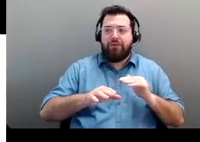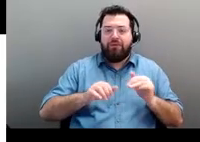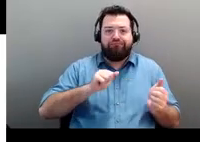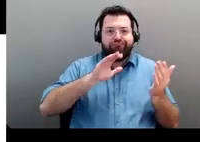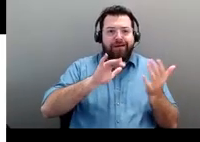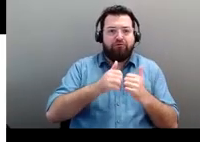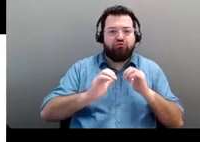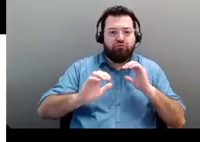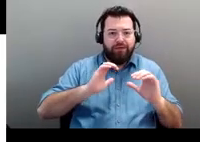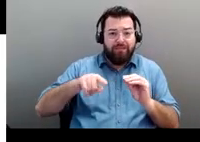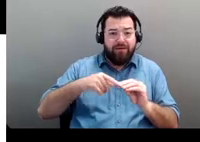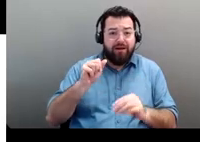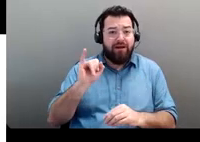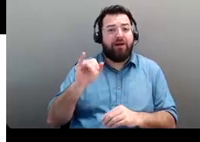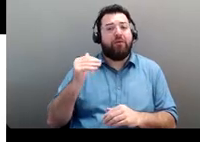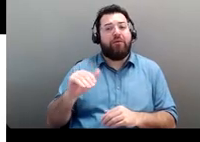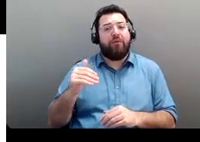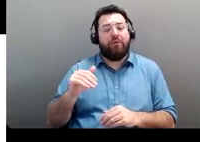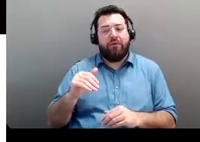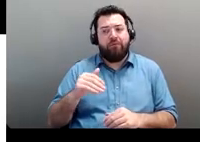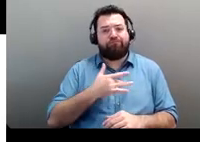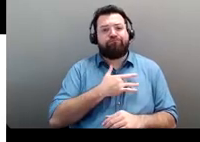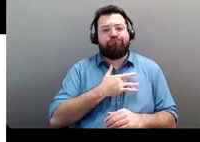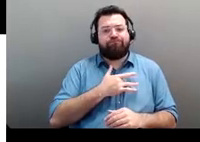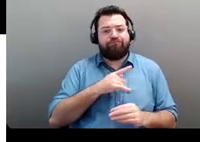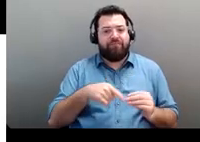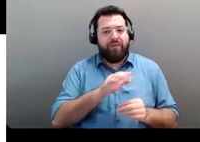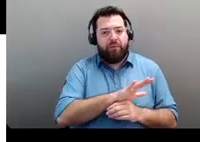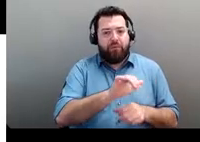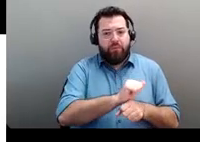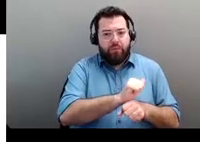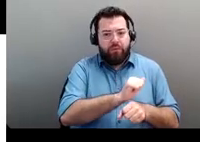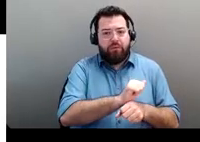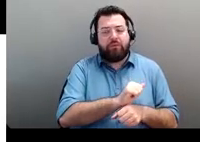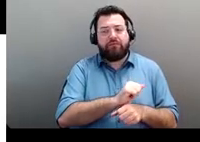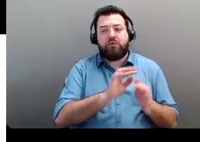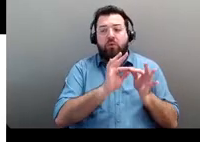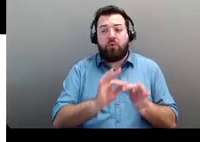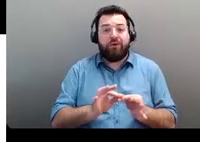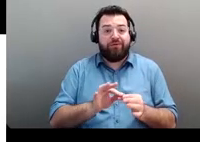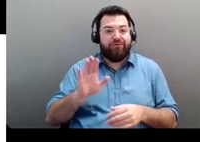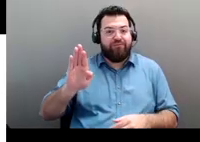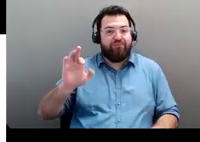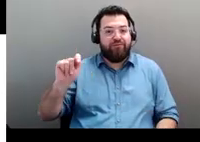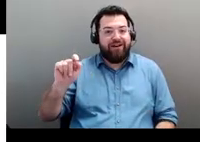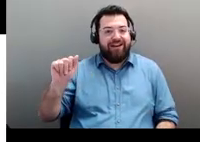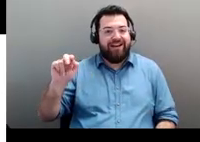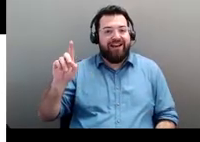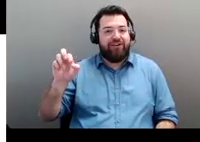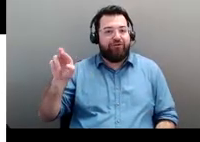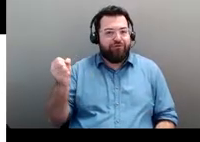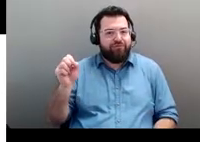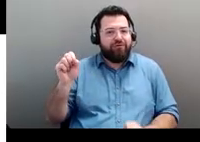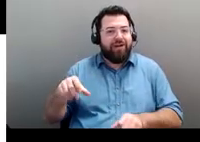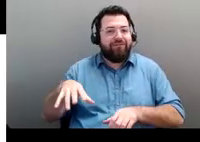about AI, there's just something that just really rings true, I think, with their work. And so, according to Brett Anders, which you can find more